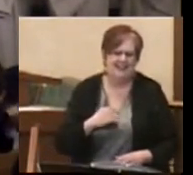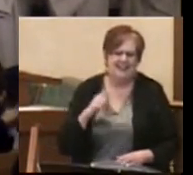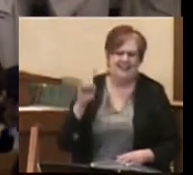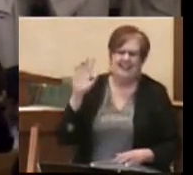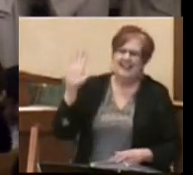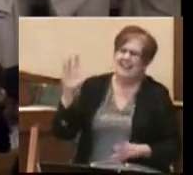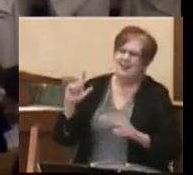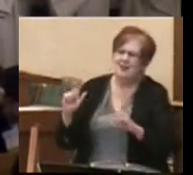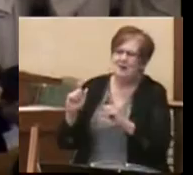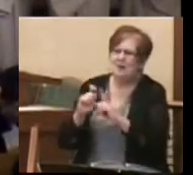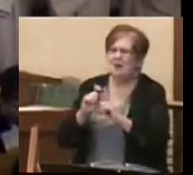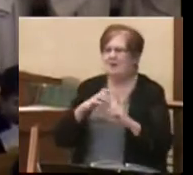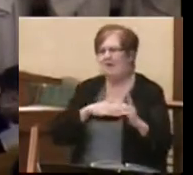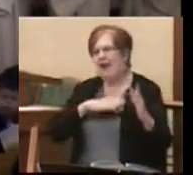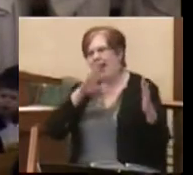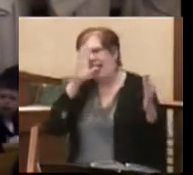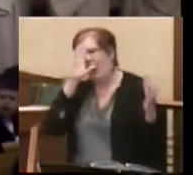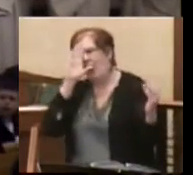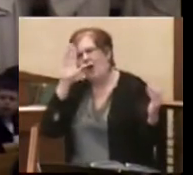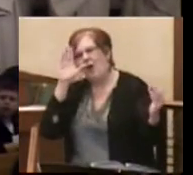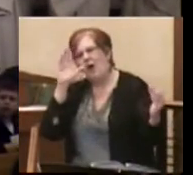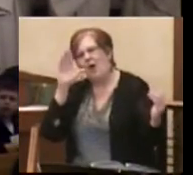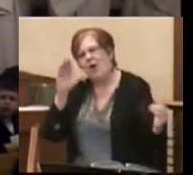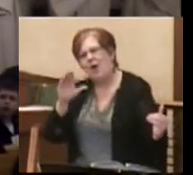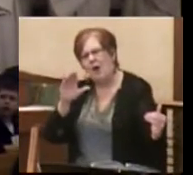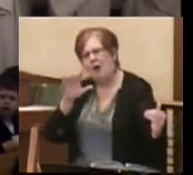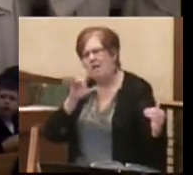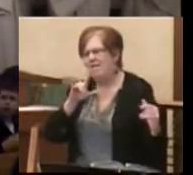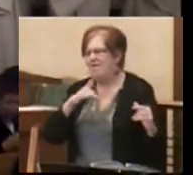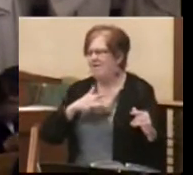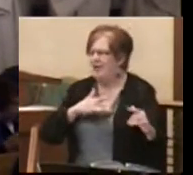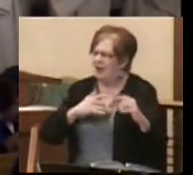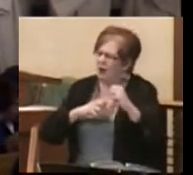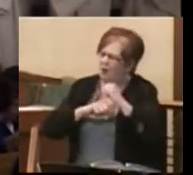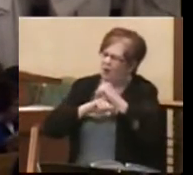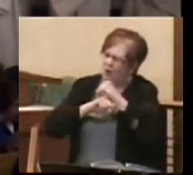His word, my hope.